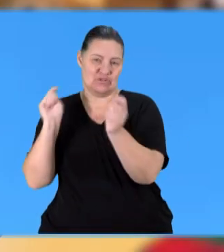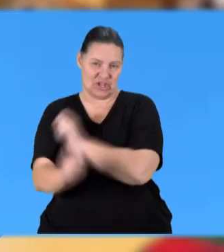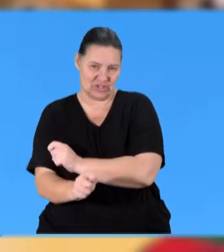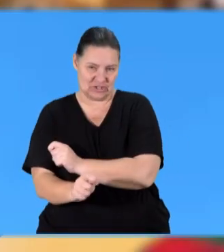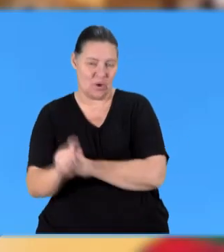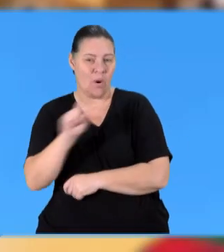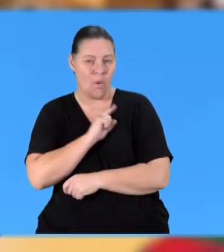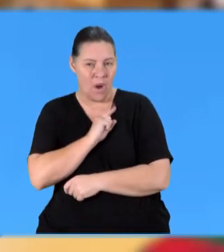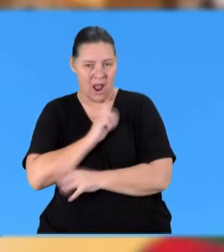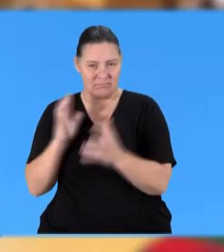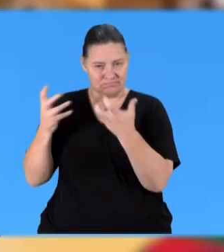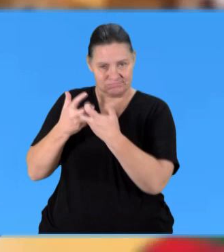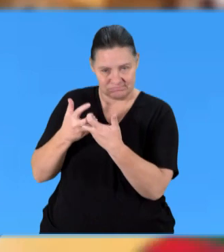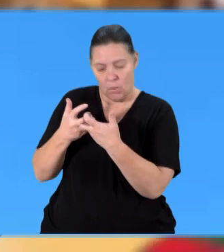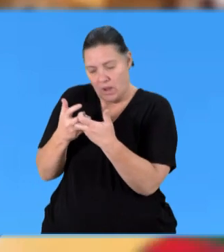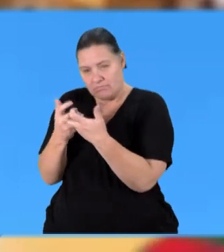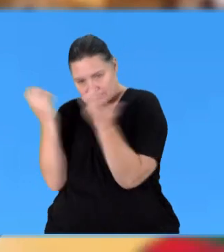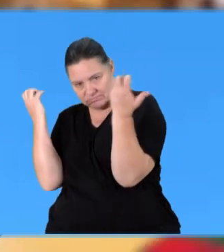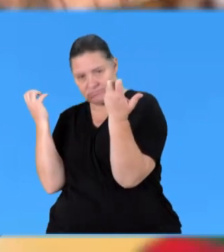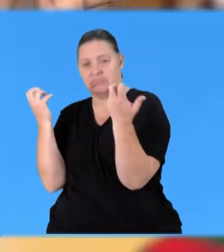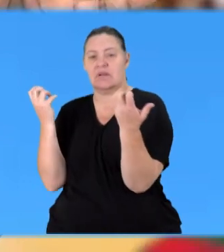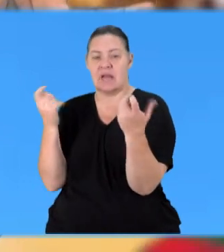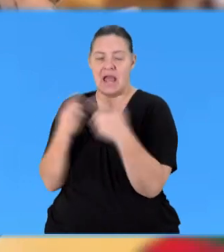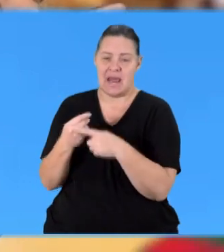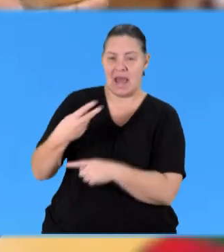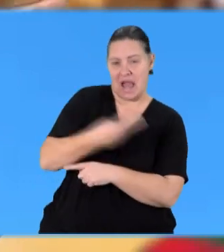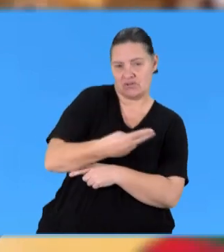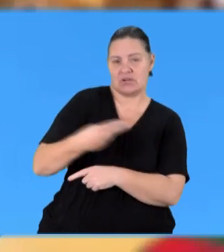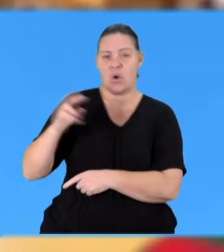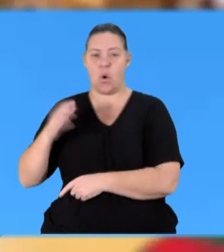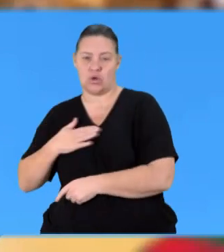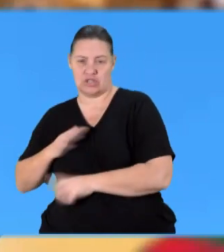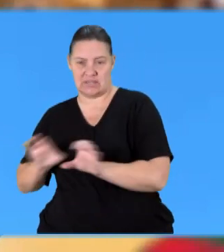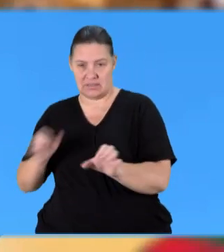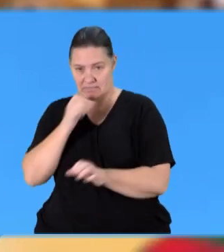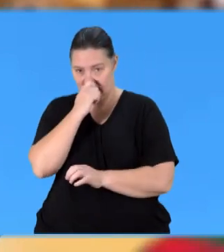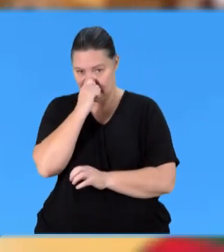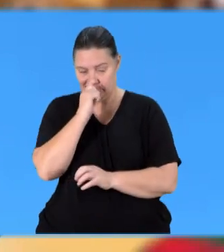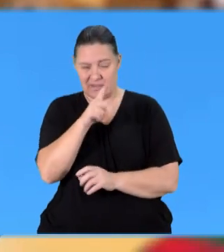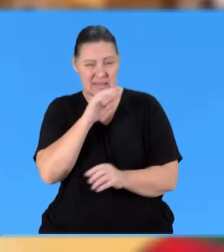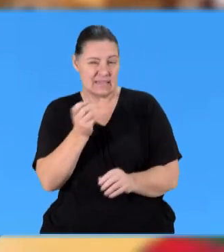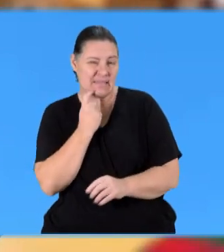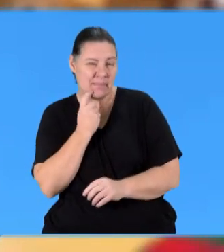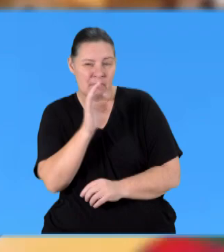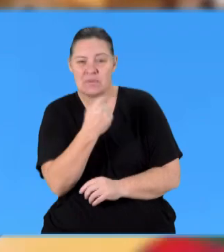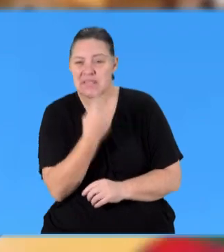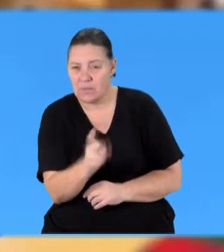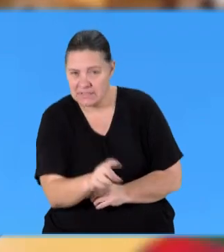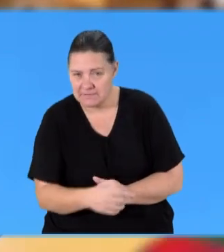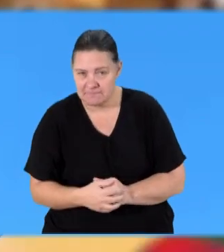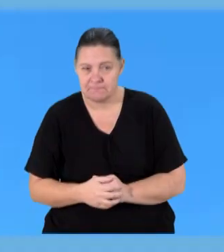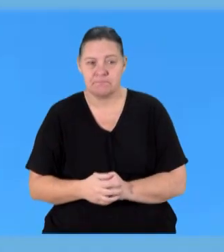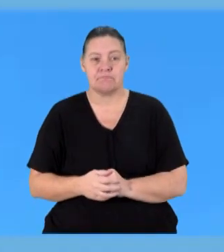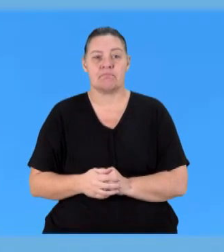we have changed the composition of the molecule into a hydrogen and an oxygen. So in simple terms, what we are saying is that